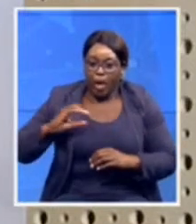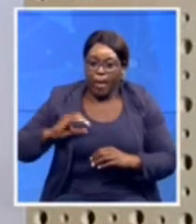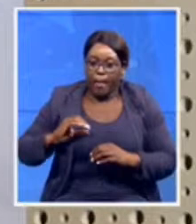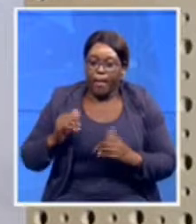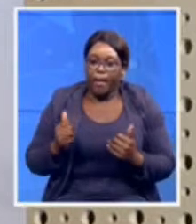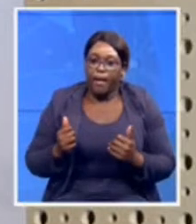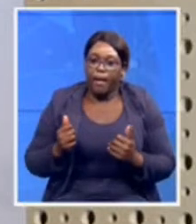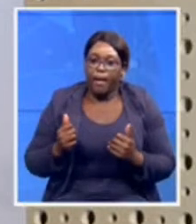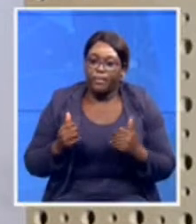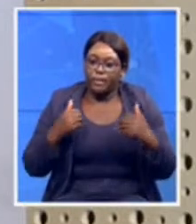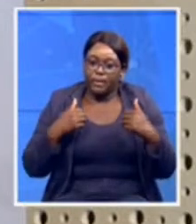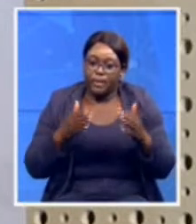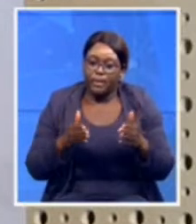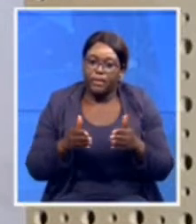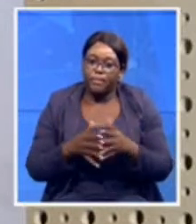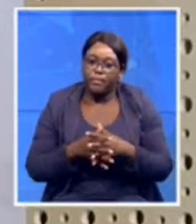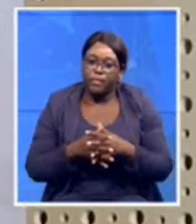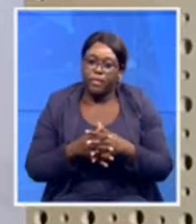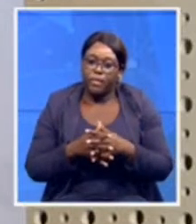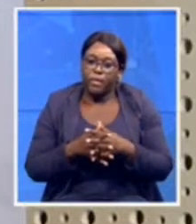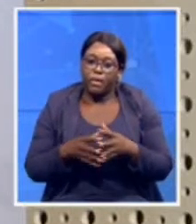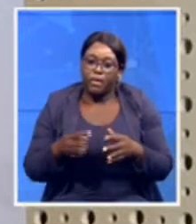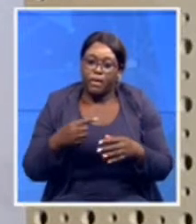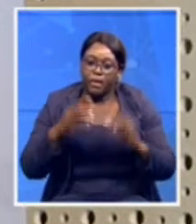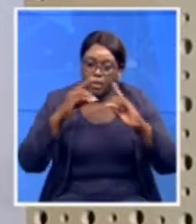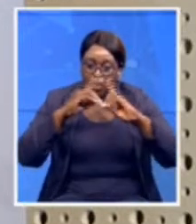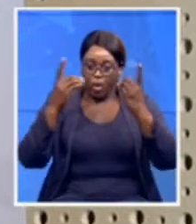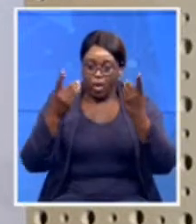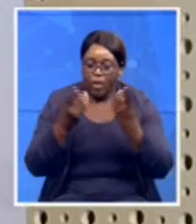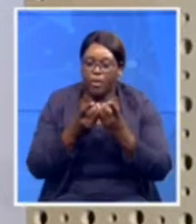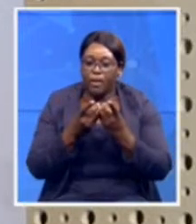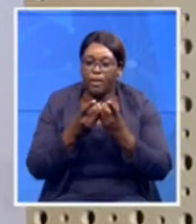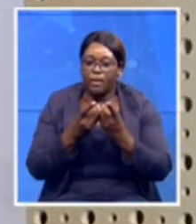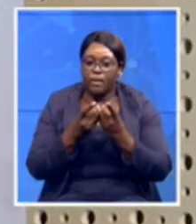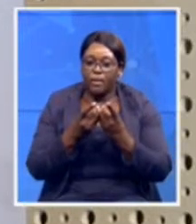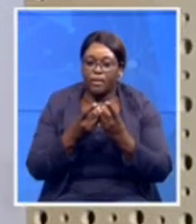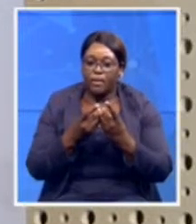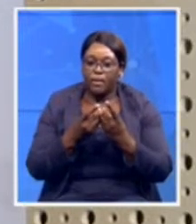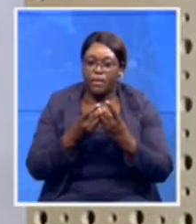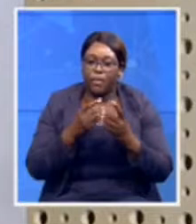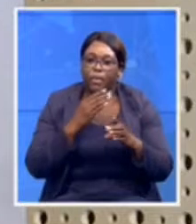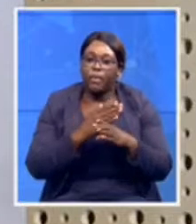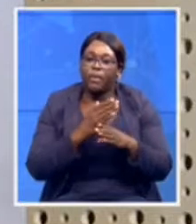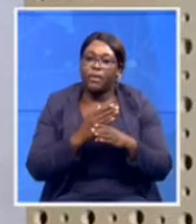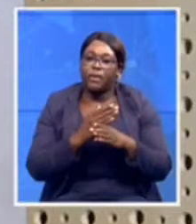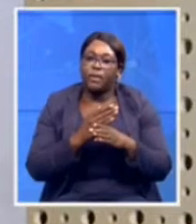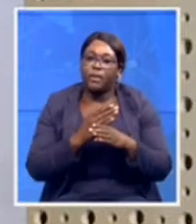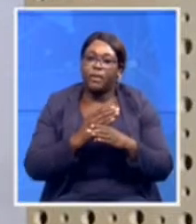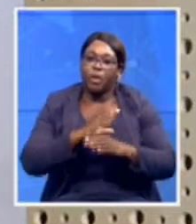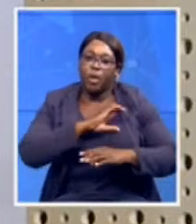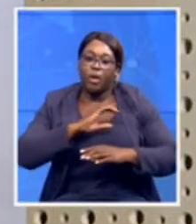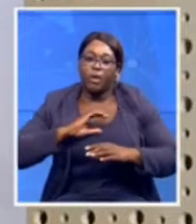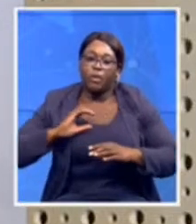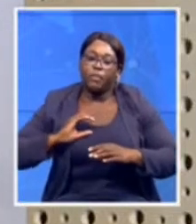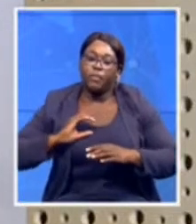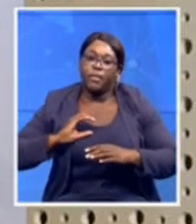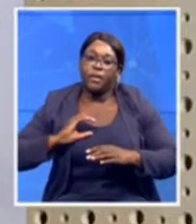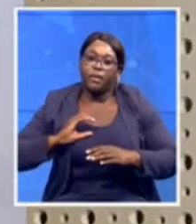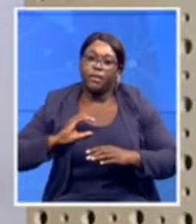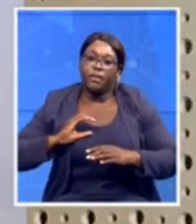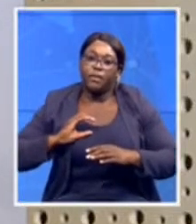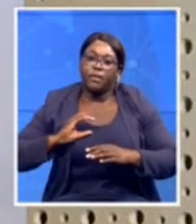working hard to ensure that the committee takes office by the end of this month, which is March.